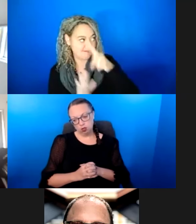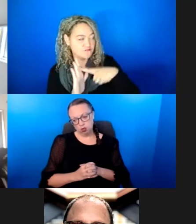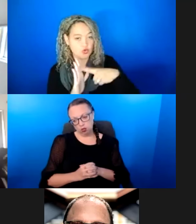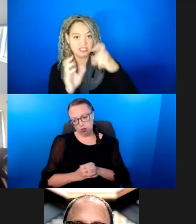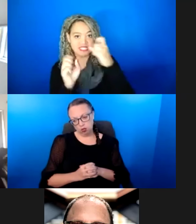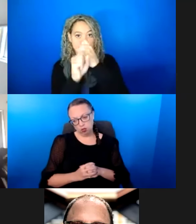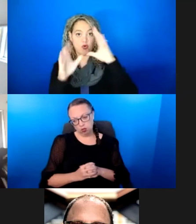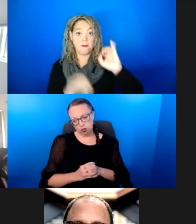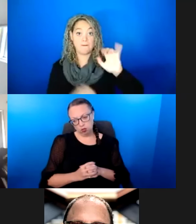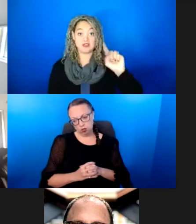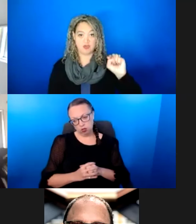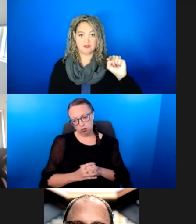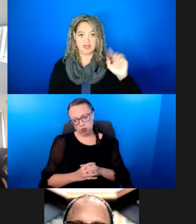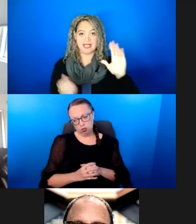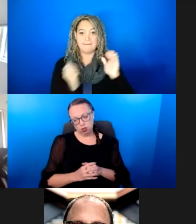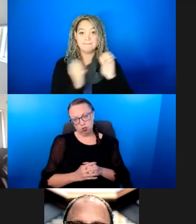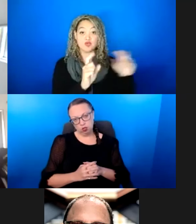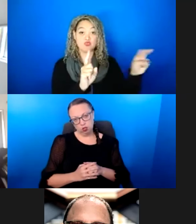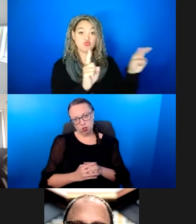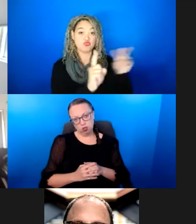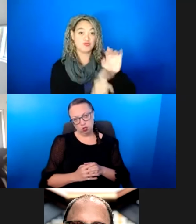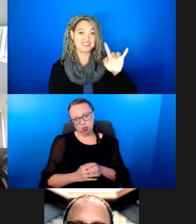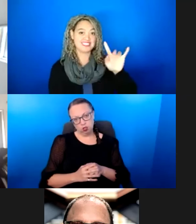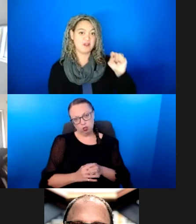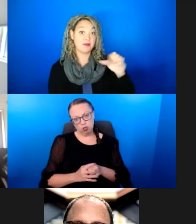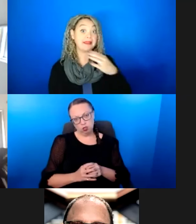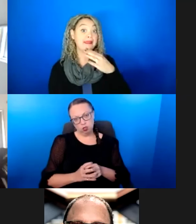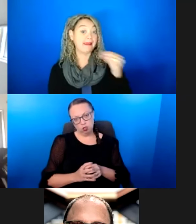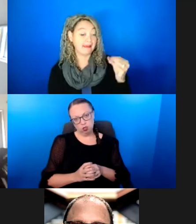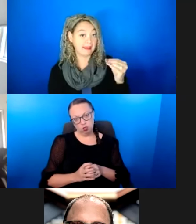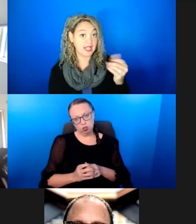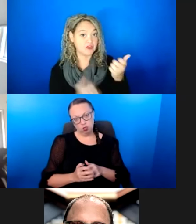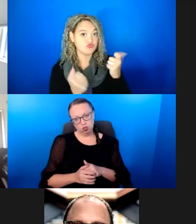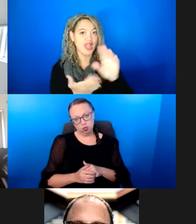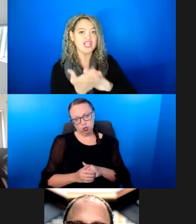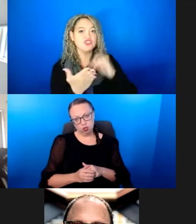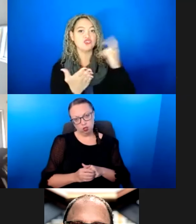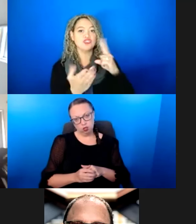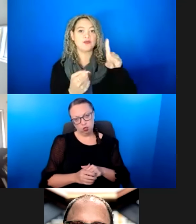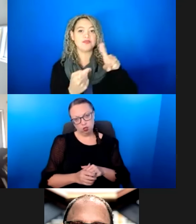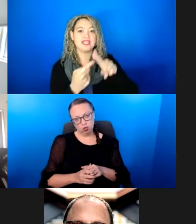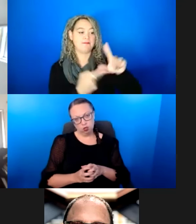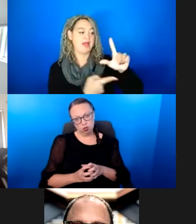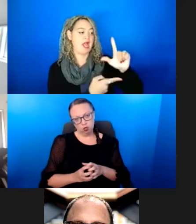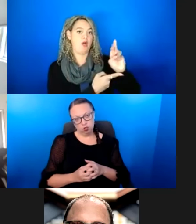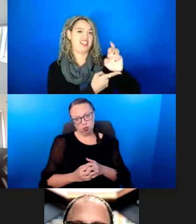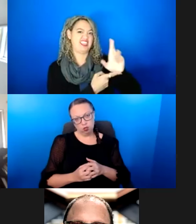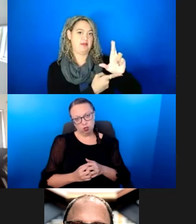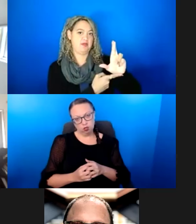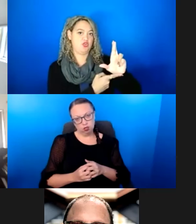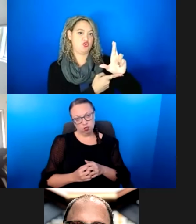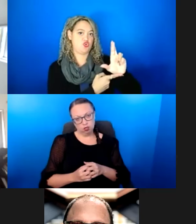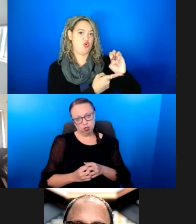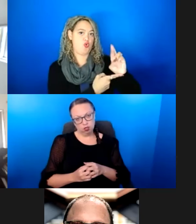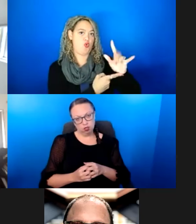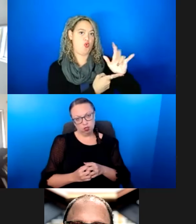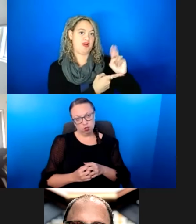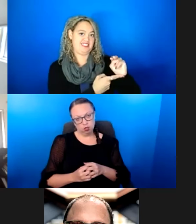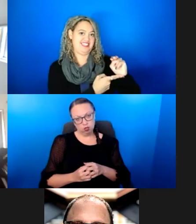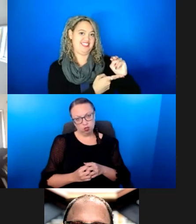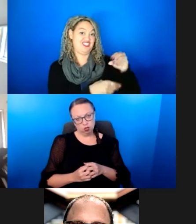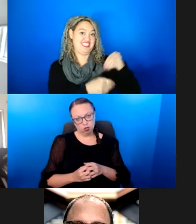objects versus perceived objects, and try to learn something about what the laminar organization is like in the human